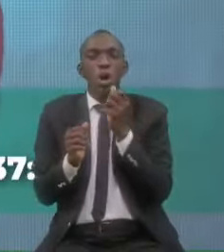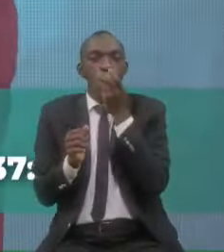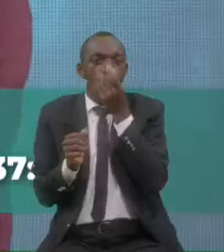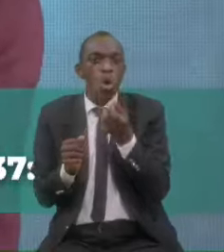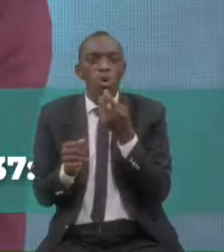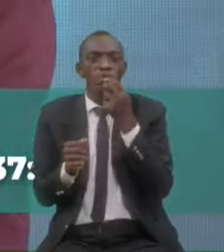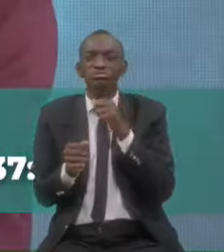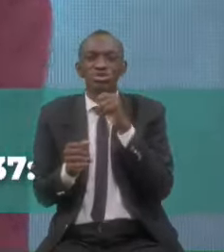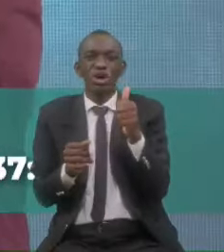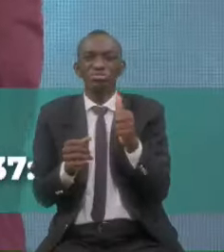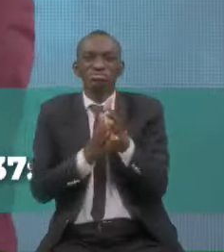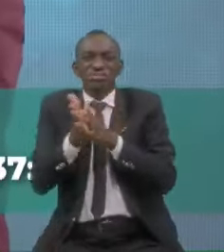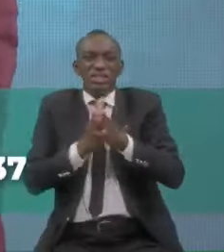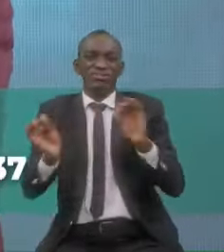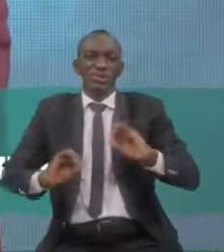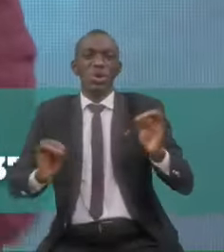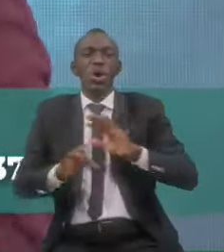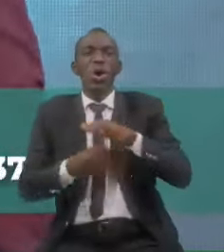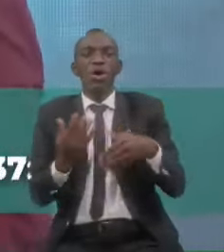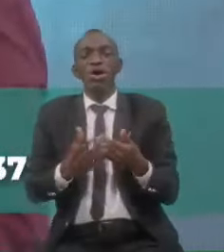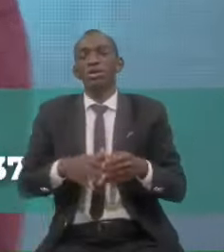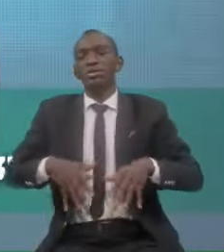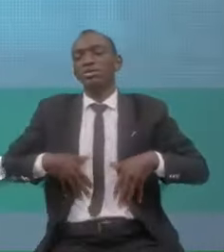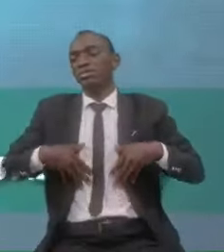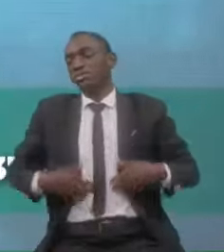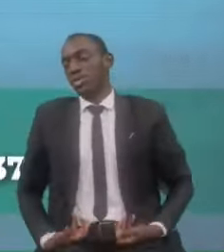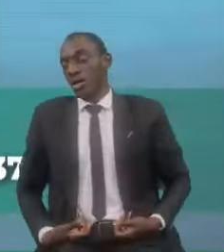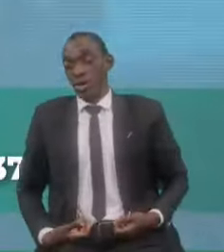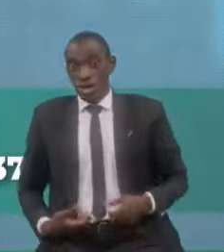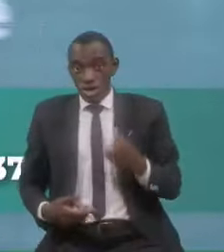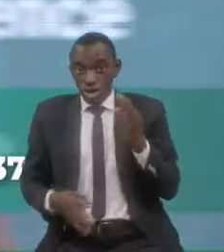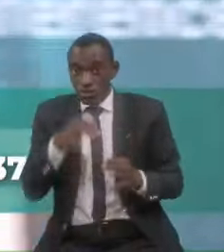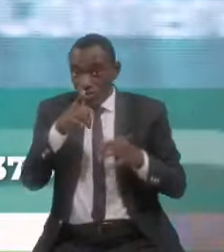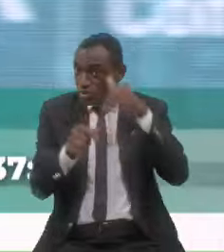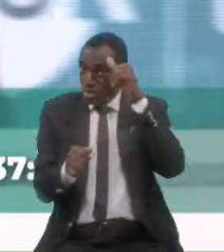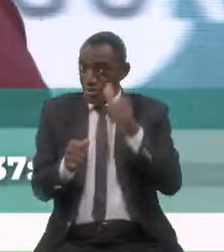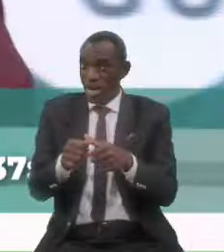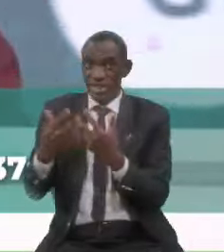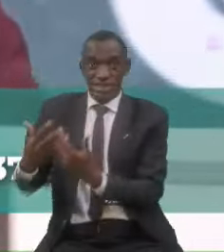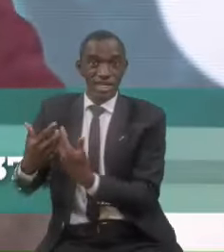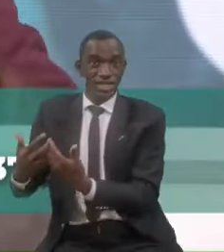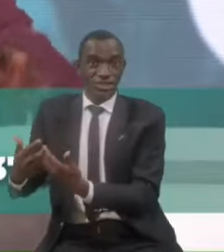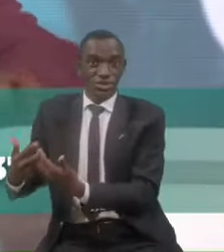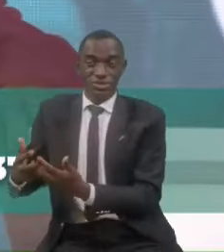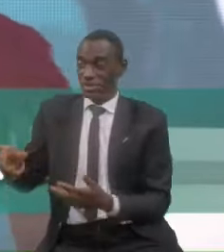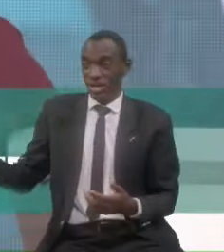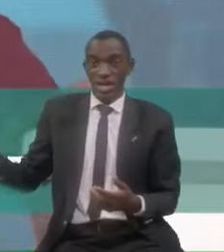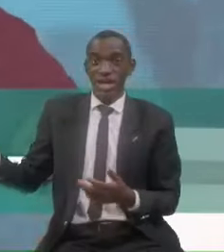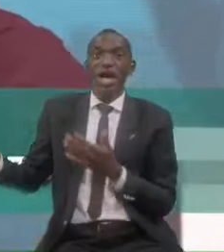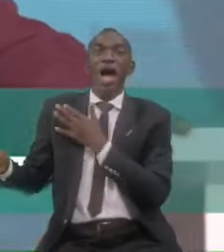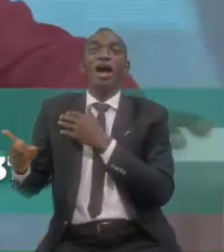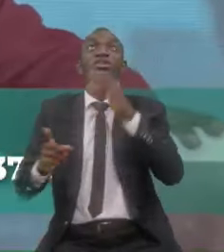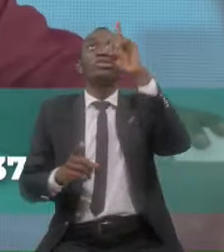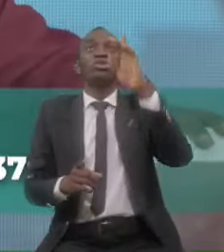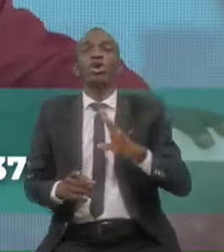all hands down, if you remember the generator, and God will put on that